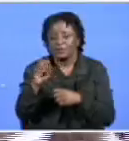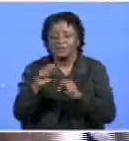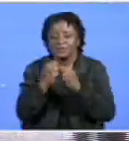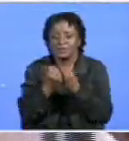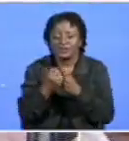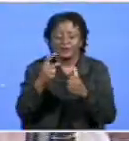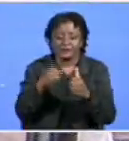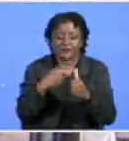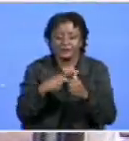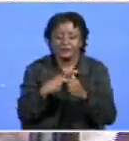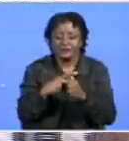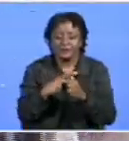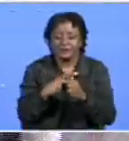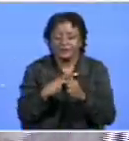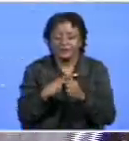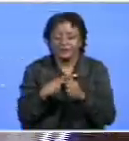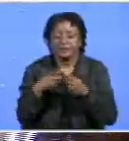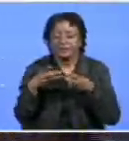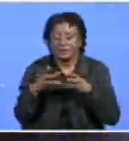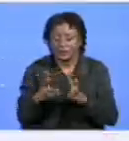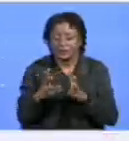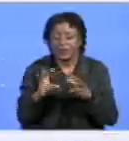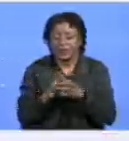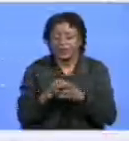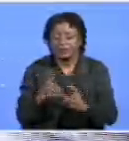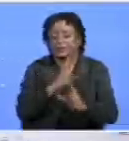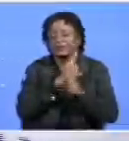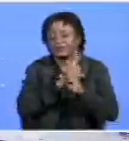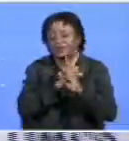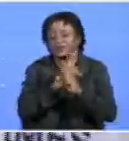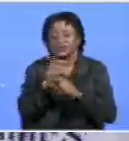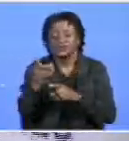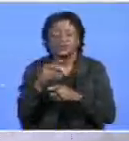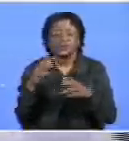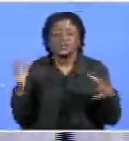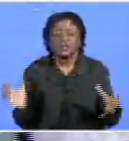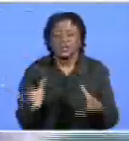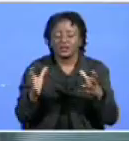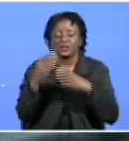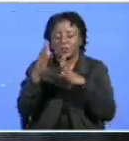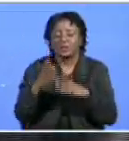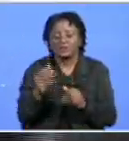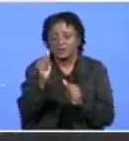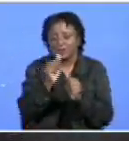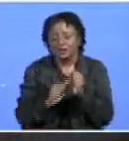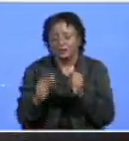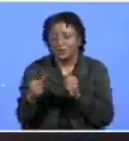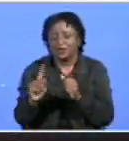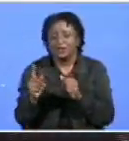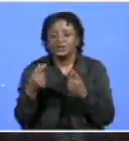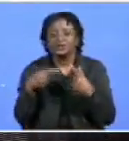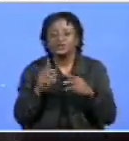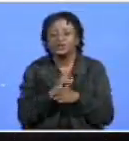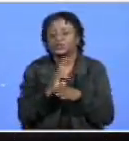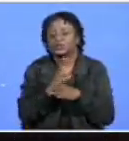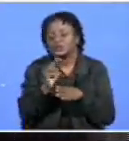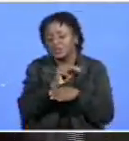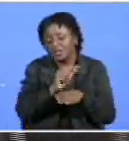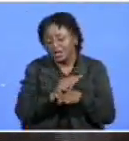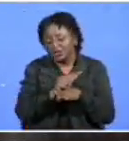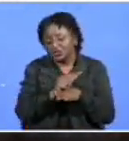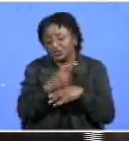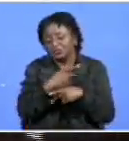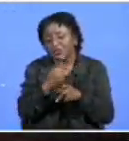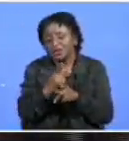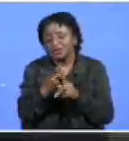defense. However, Smith is strongly encouraging Bahamians everywhere to use natural products to mitigate the spread of the virus. We